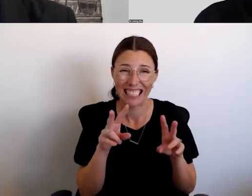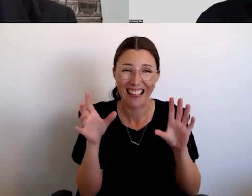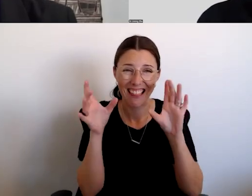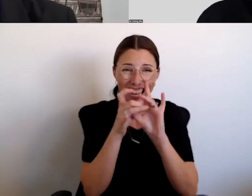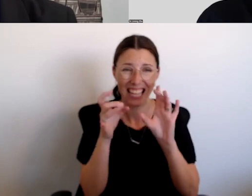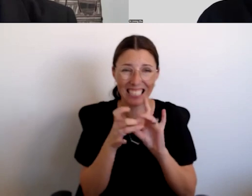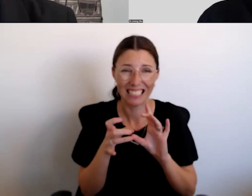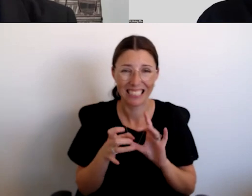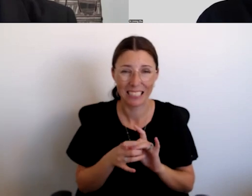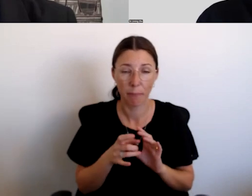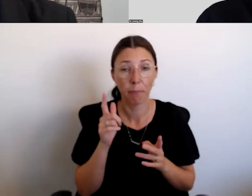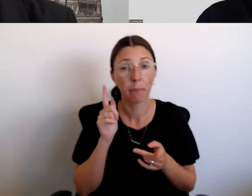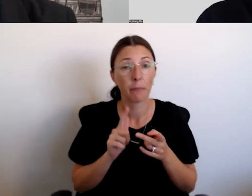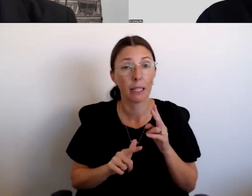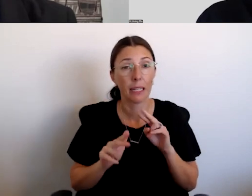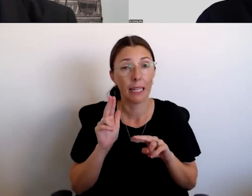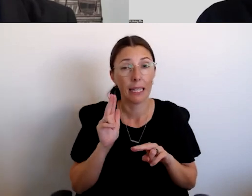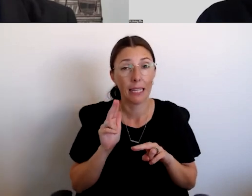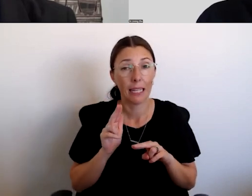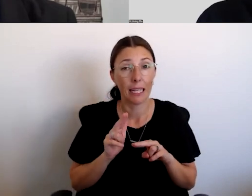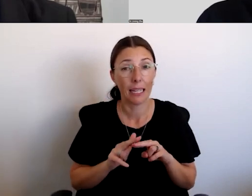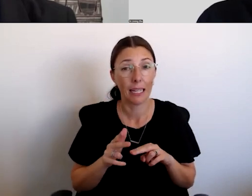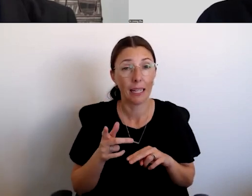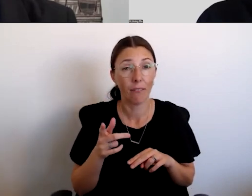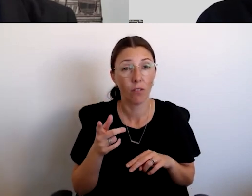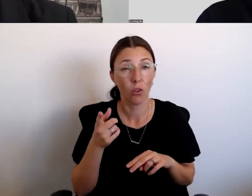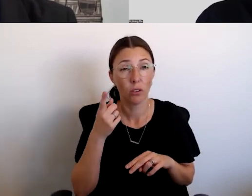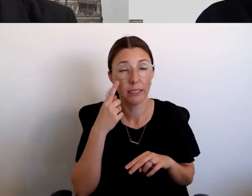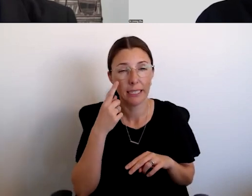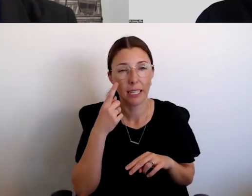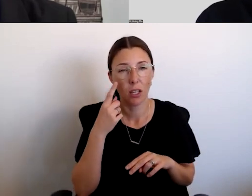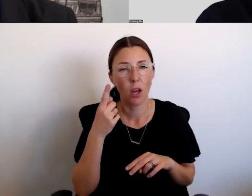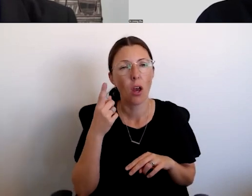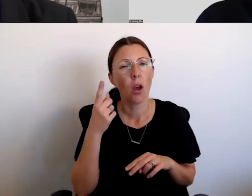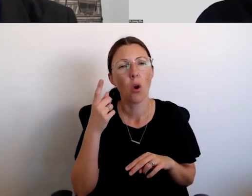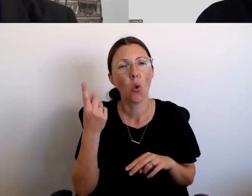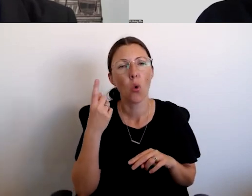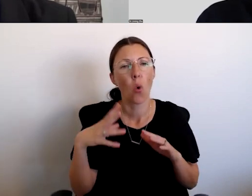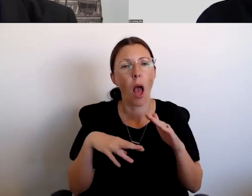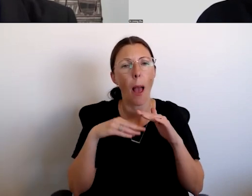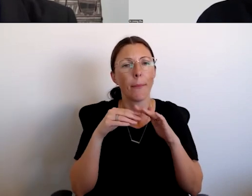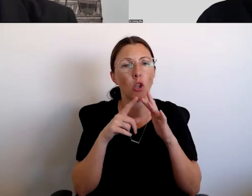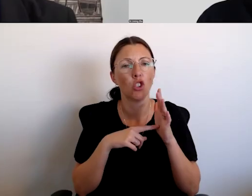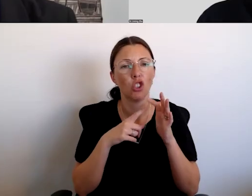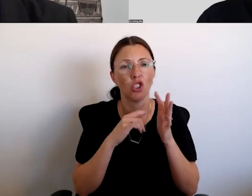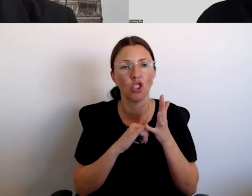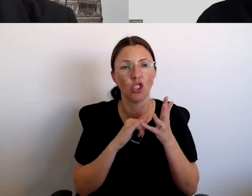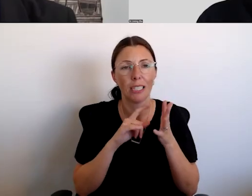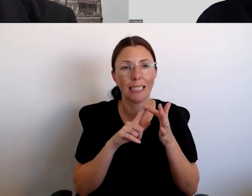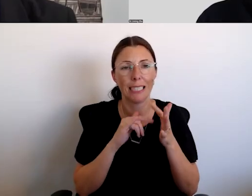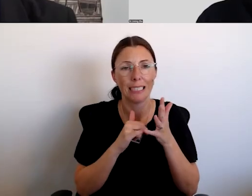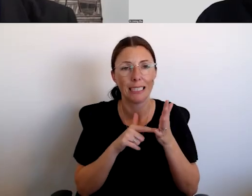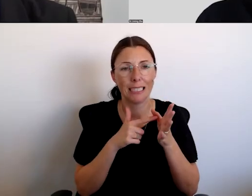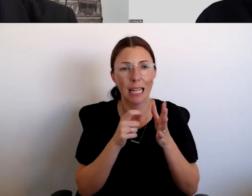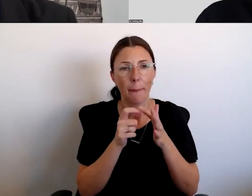have a look for Jessie Staples is the person who's been uploading those links. Thanks, Jessie, on behalf of CSIRO. So if you